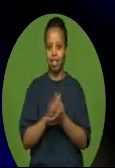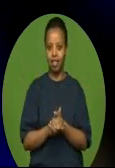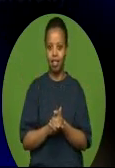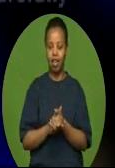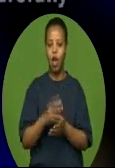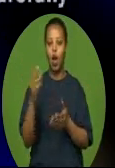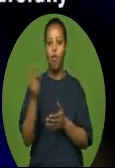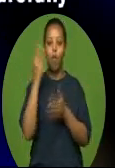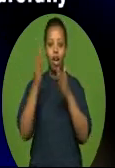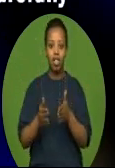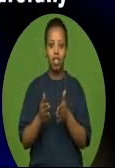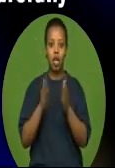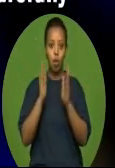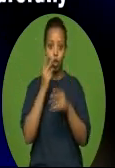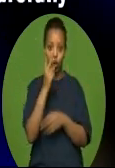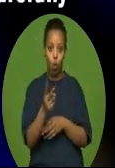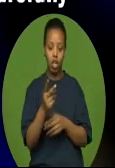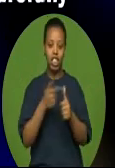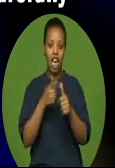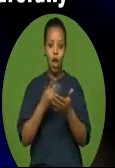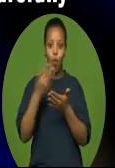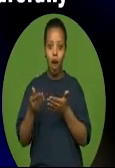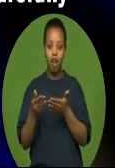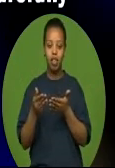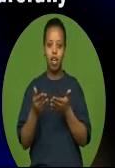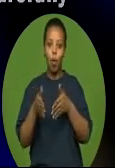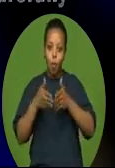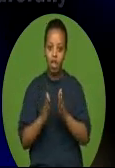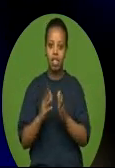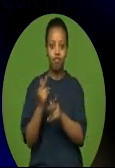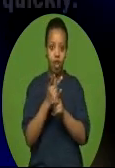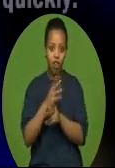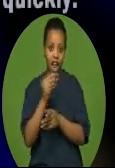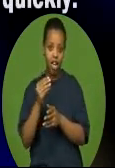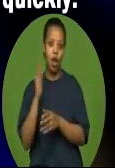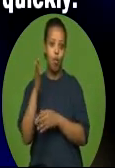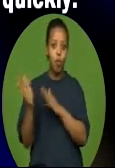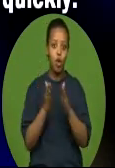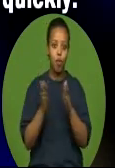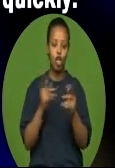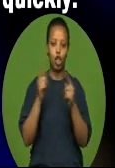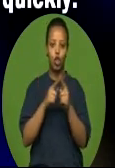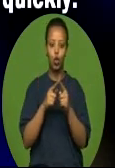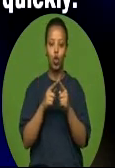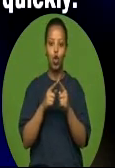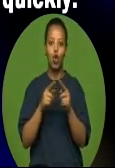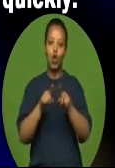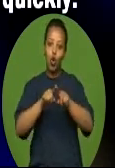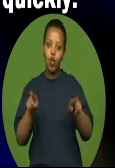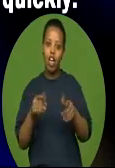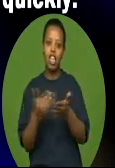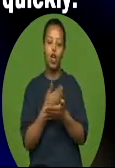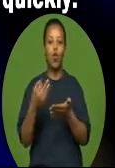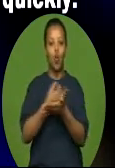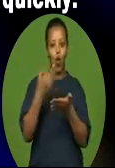success. Marketers must watch early buying patterns carefully and be prepared to modify